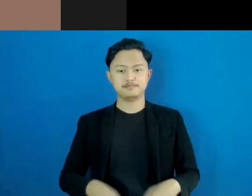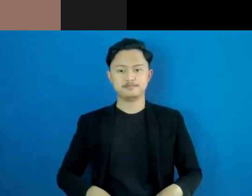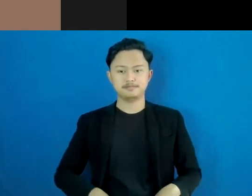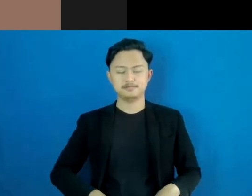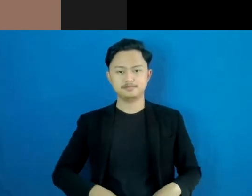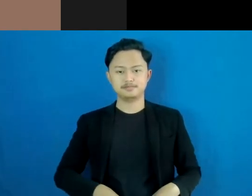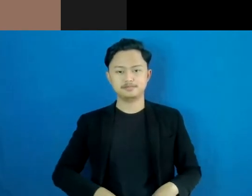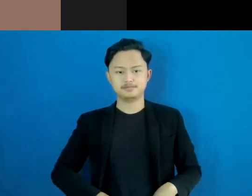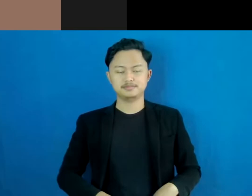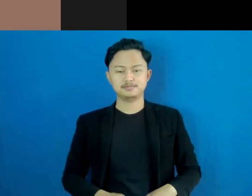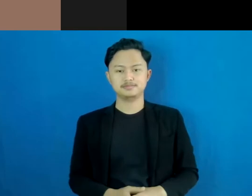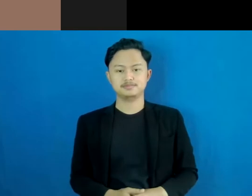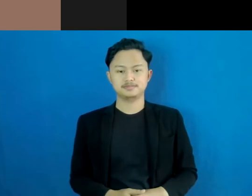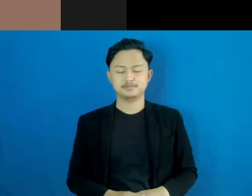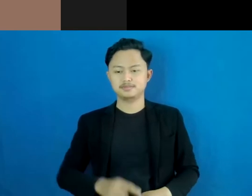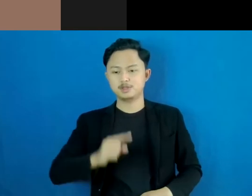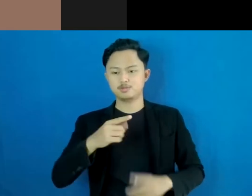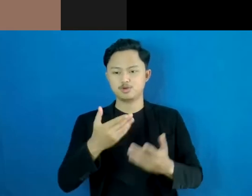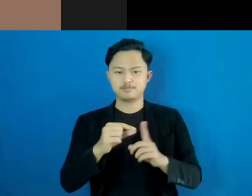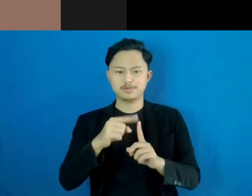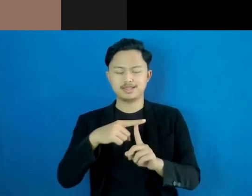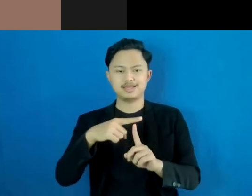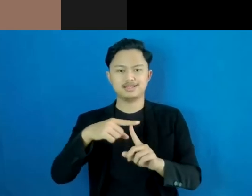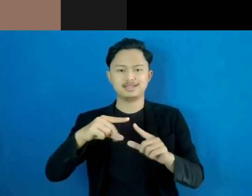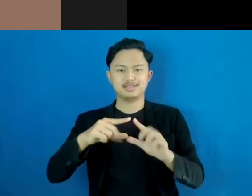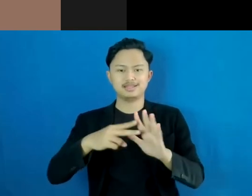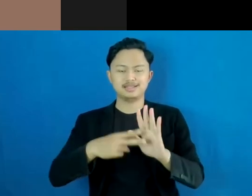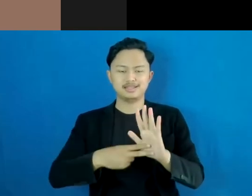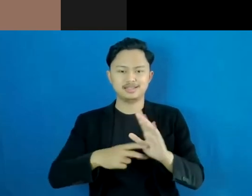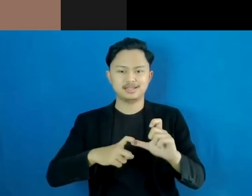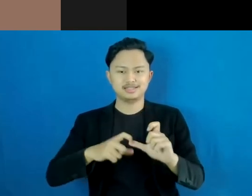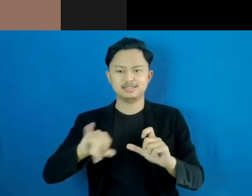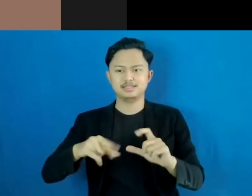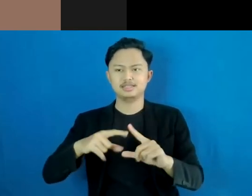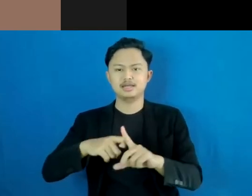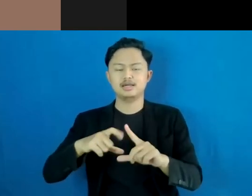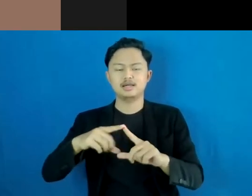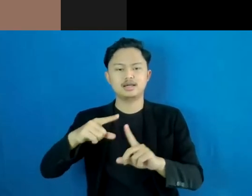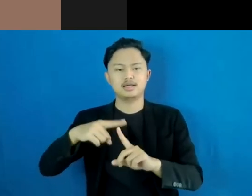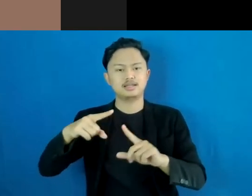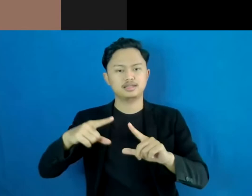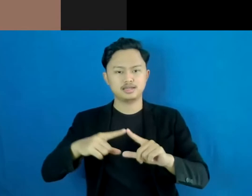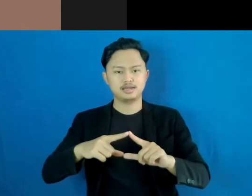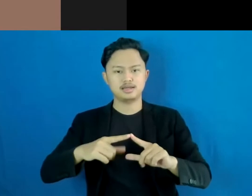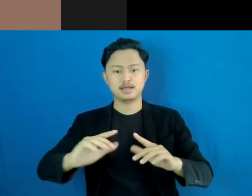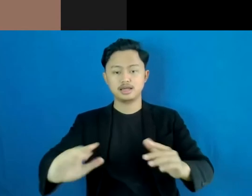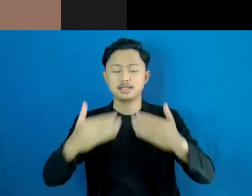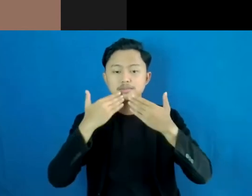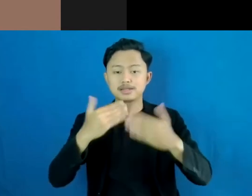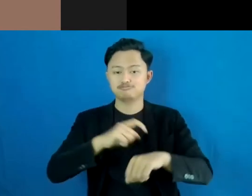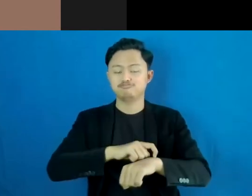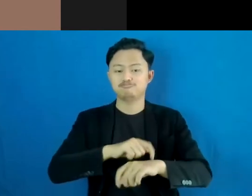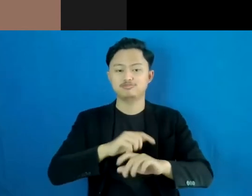if TransJakarta or some of the operators here have more questions. And thank you for your time.